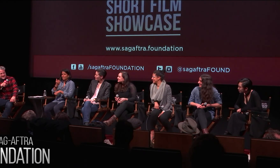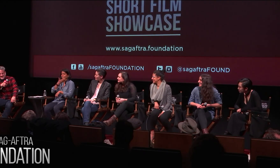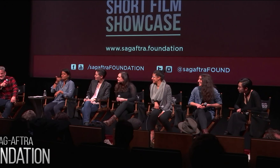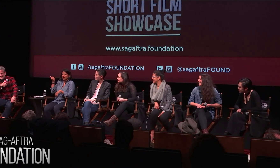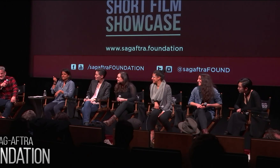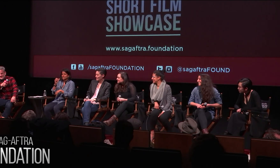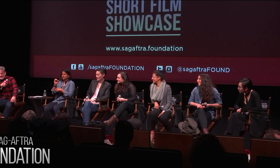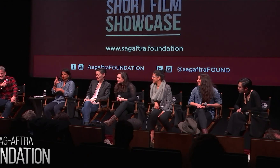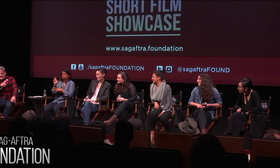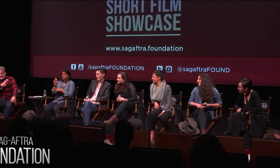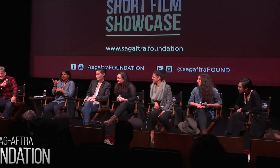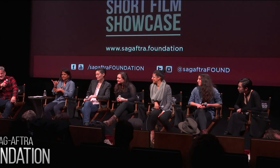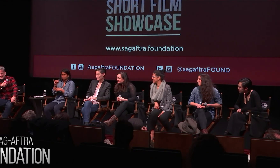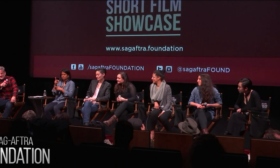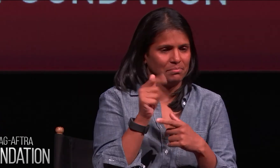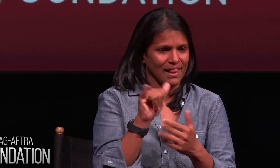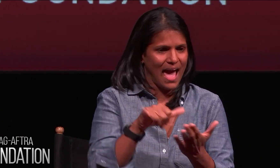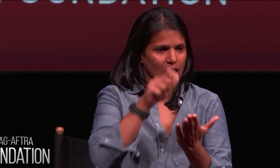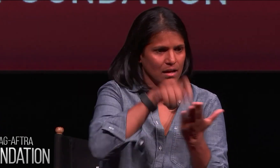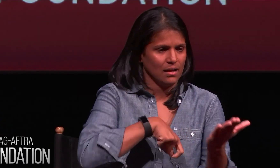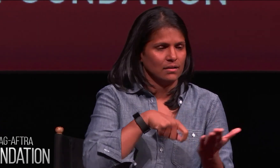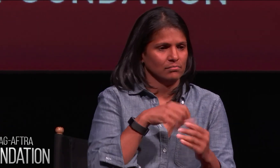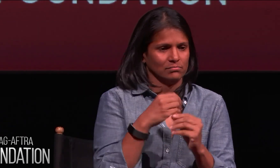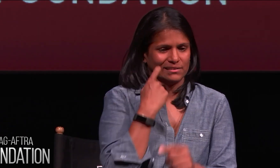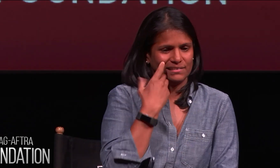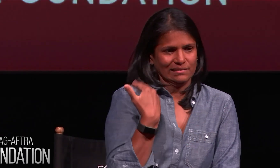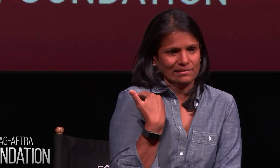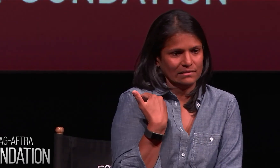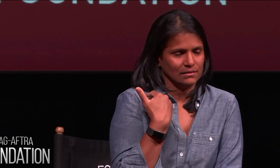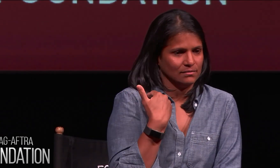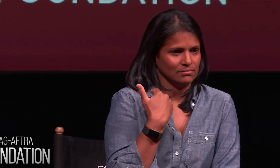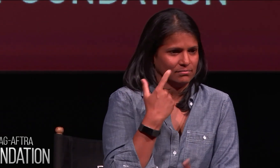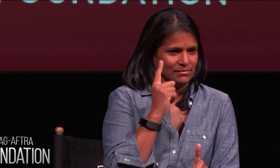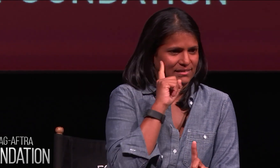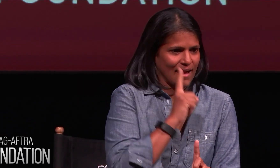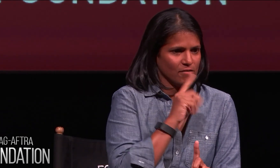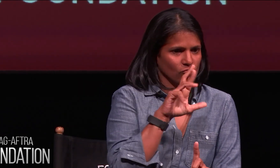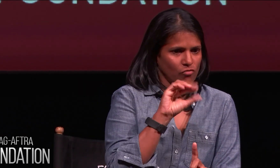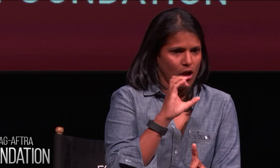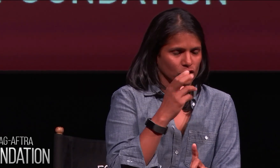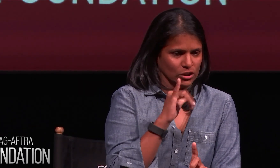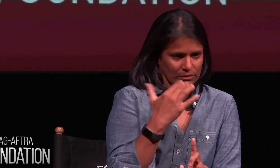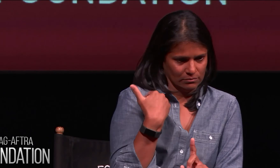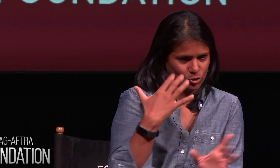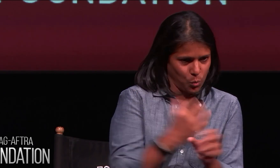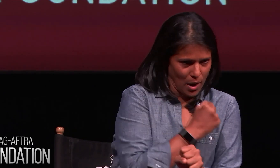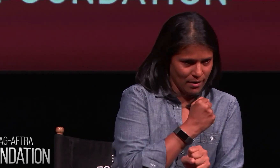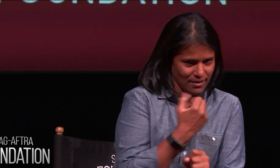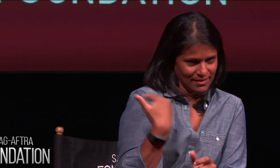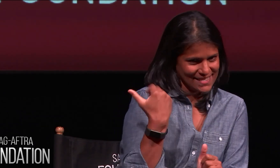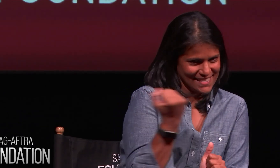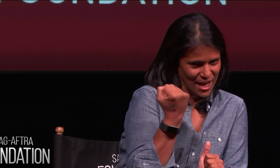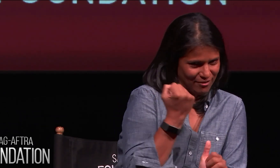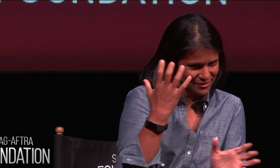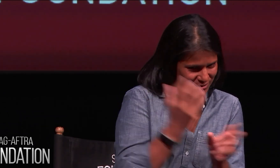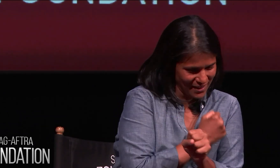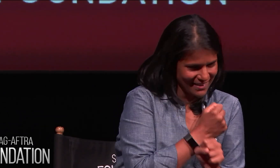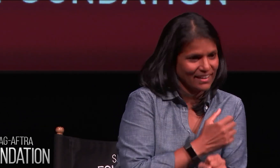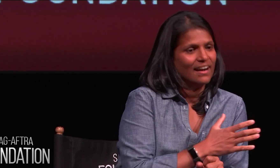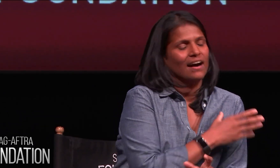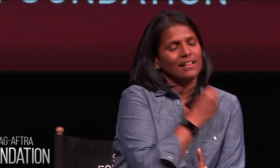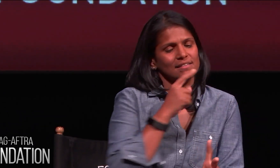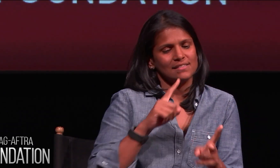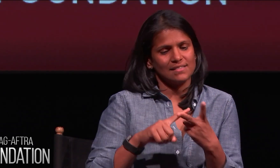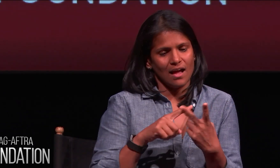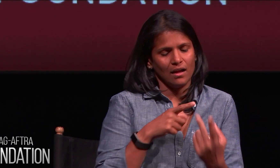And we actually won the best screenplay just the other night at a Deaf